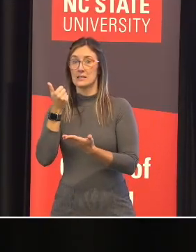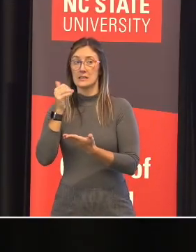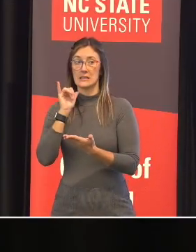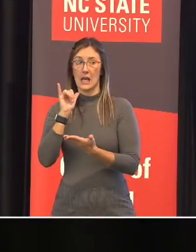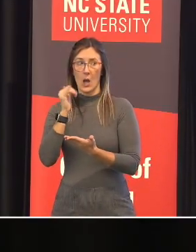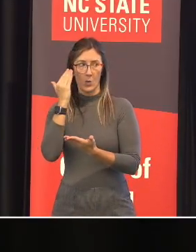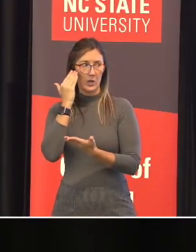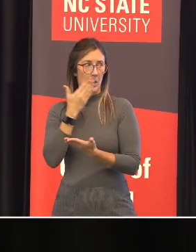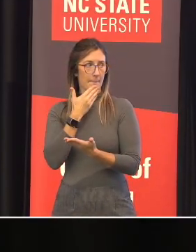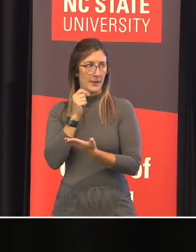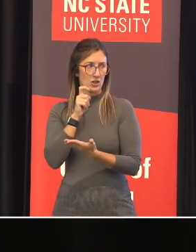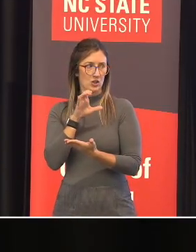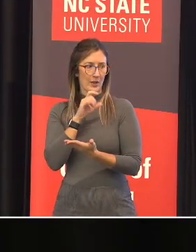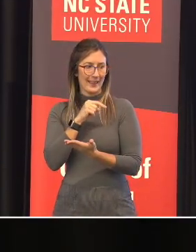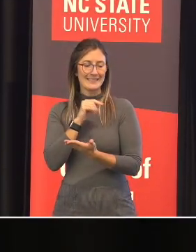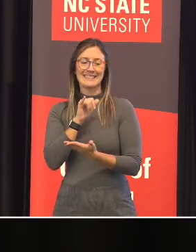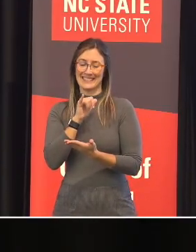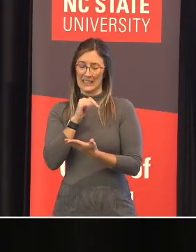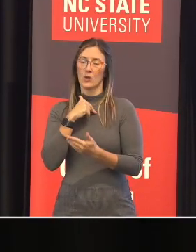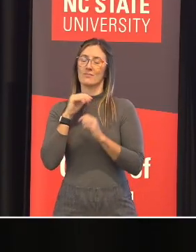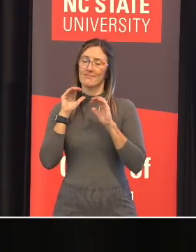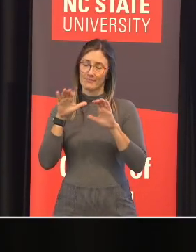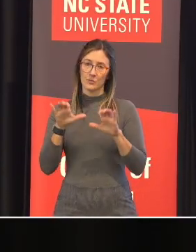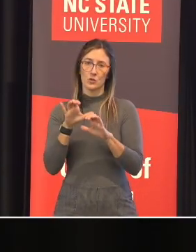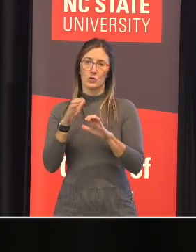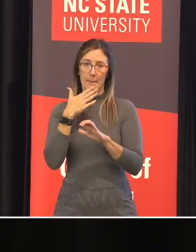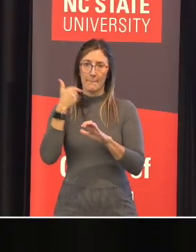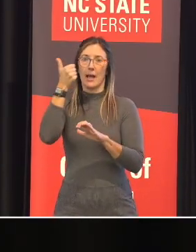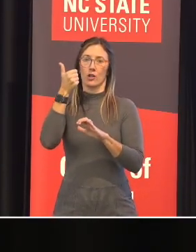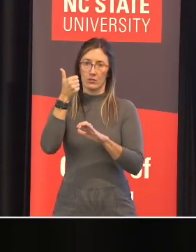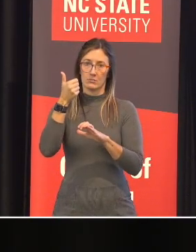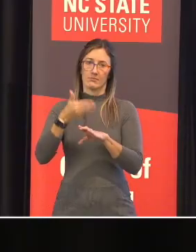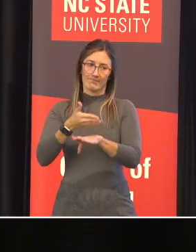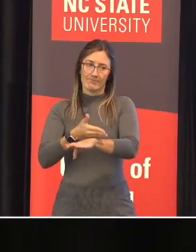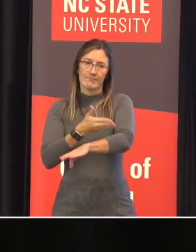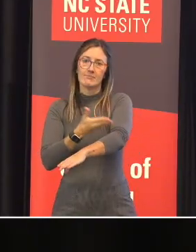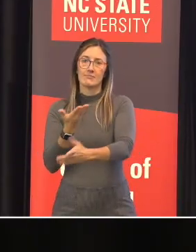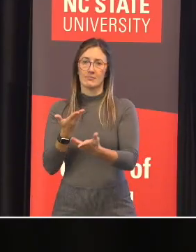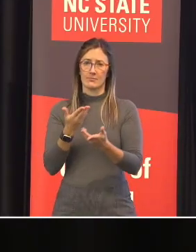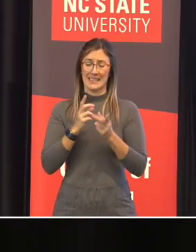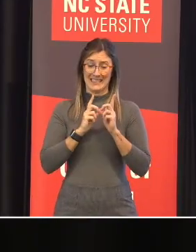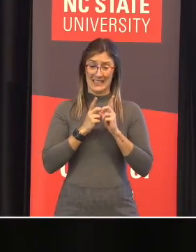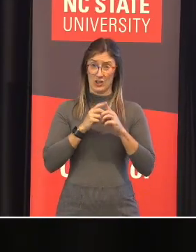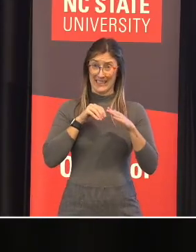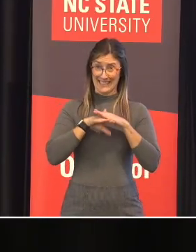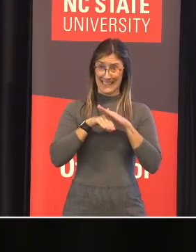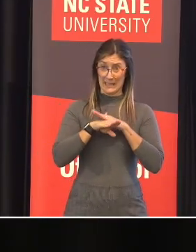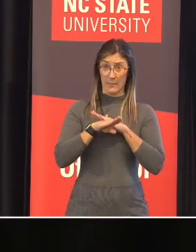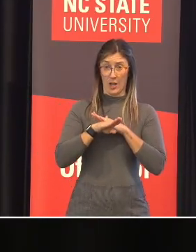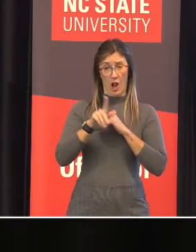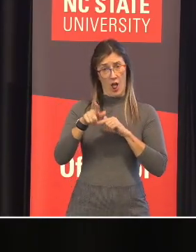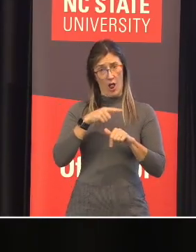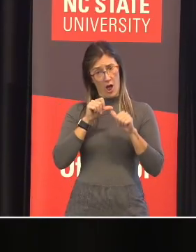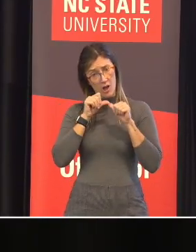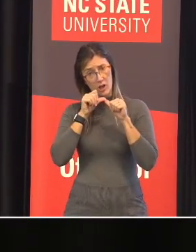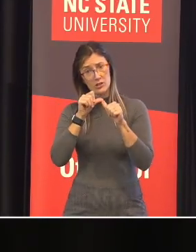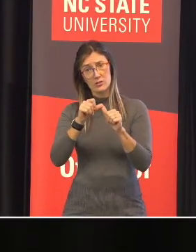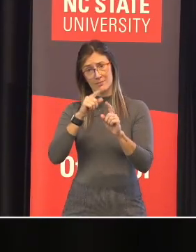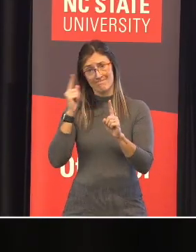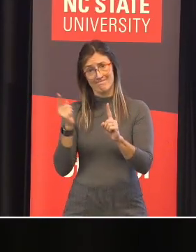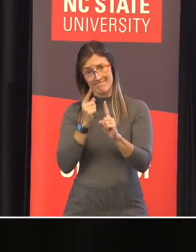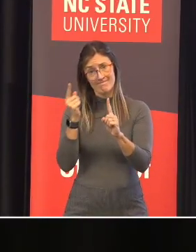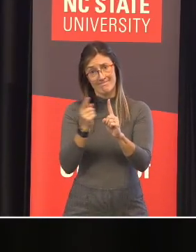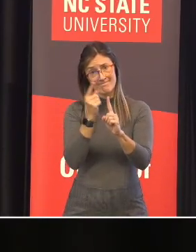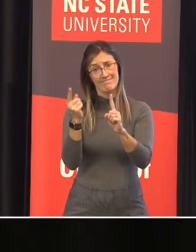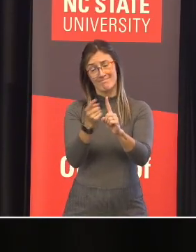better, right? That's what this is about. Digital accessibility is a marathon. It is not a sprint. So despite the